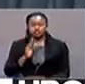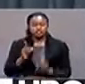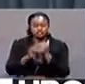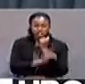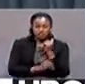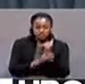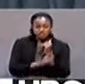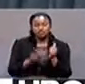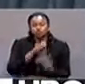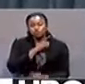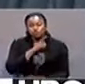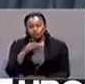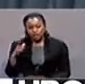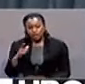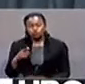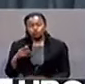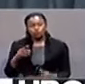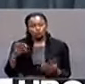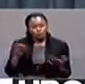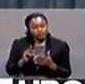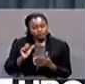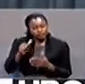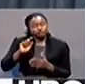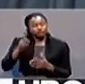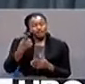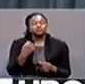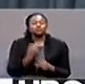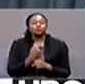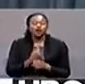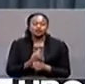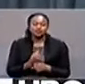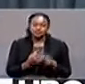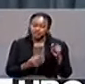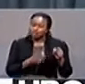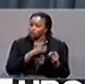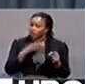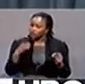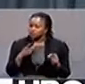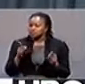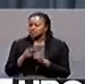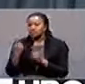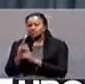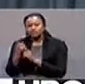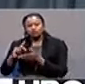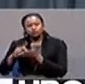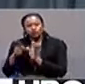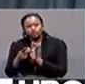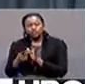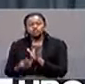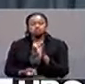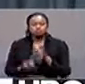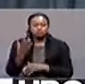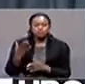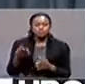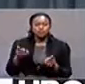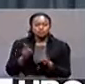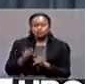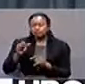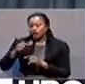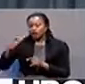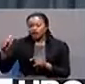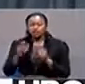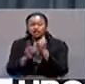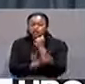Luweero Archdiocese, where he first worked, and a number of projects have been benchmarked by